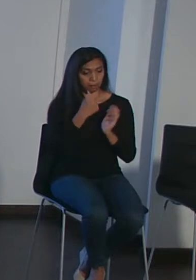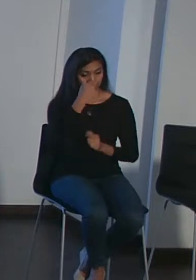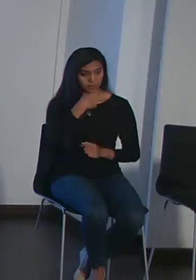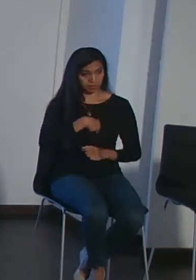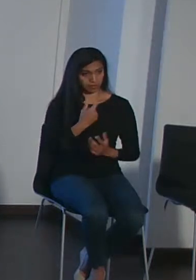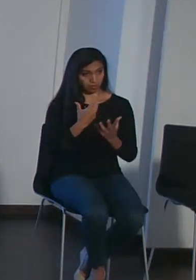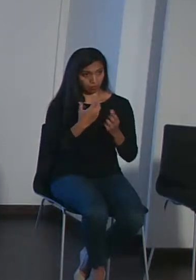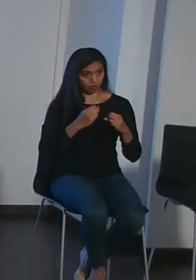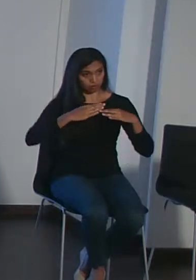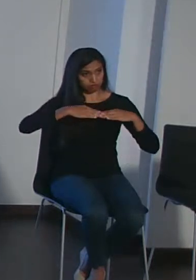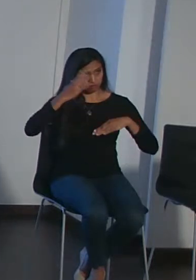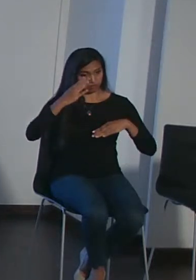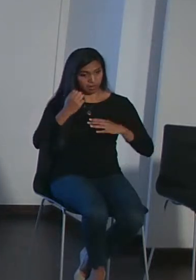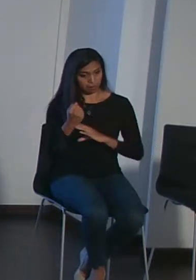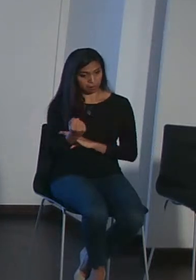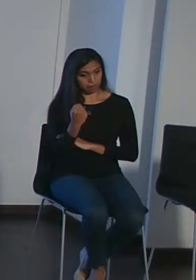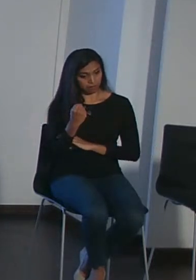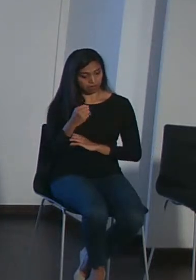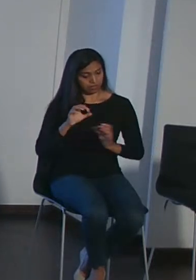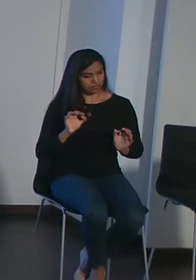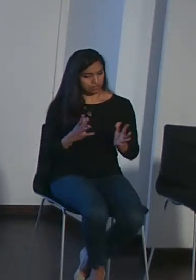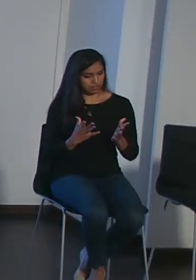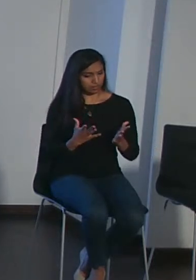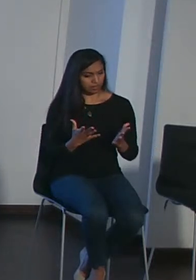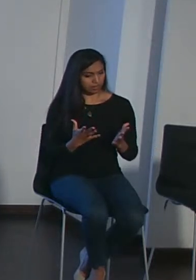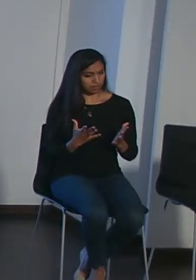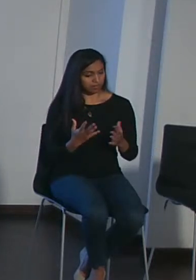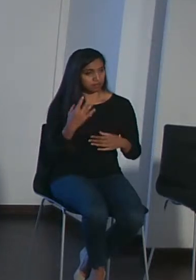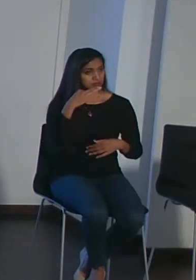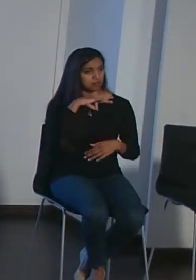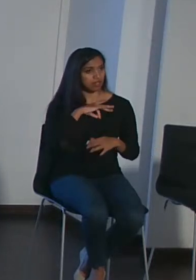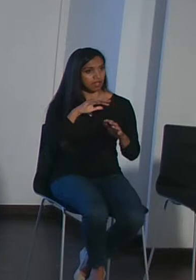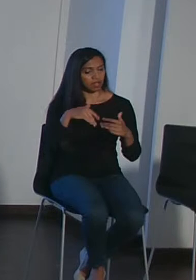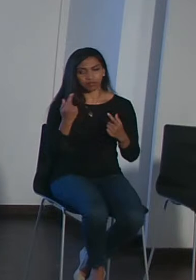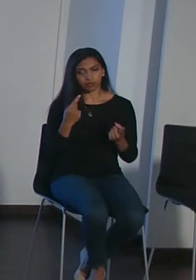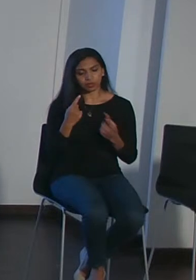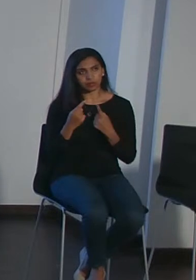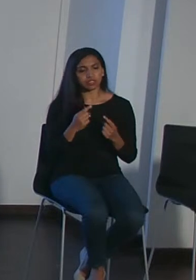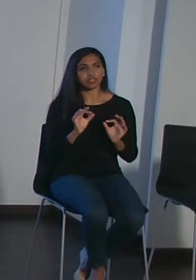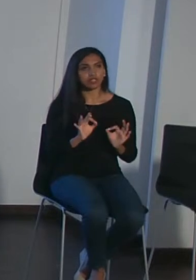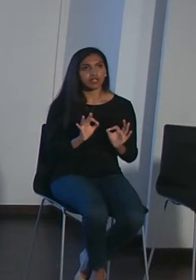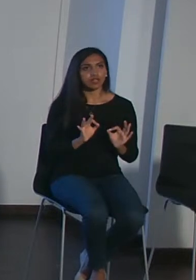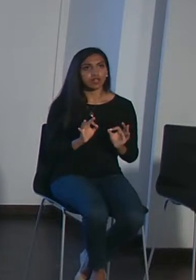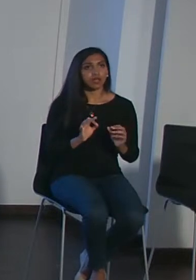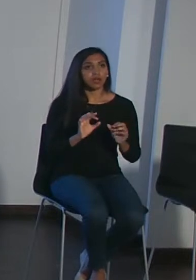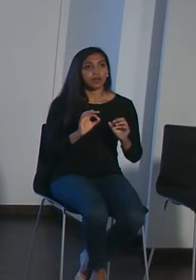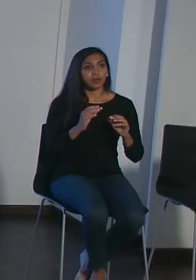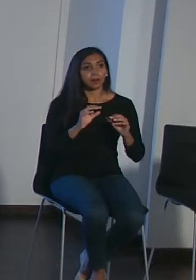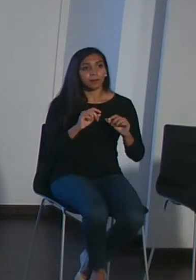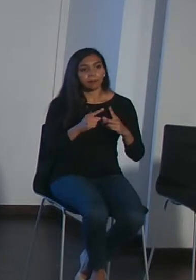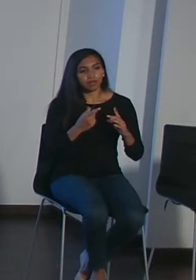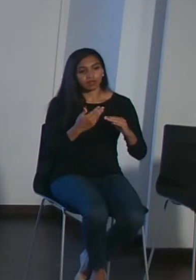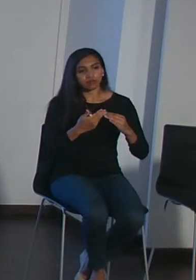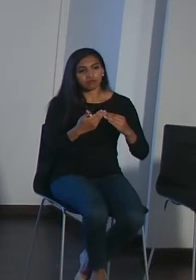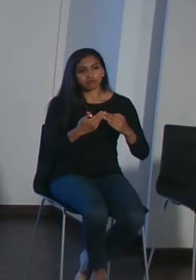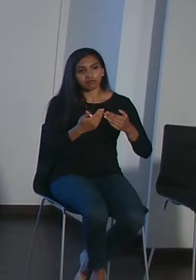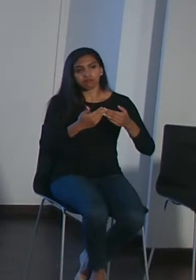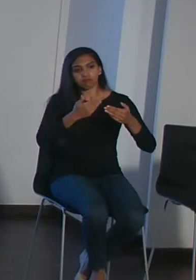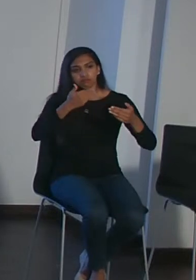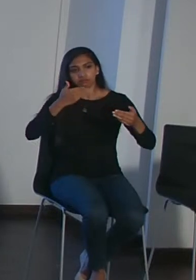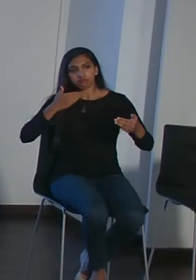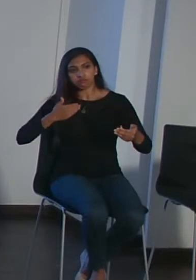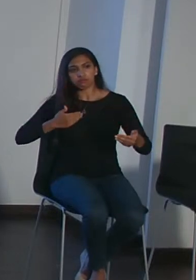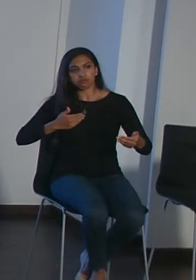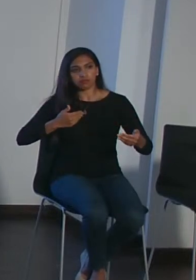just almost inherited with that. But to push back conversation, which I do have